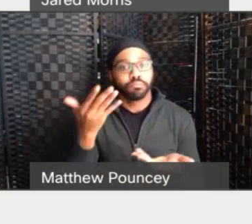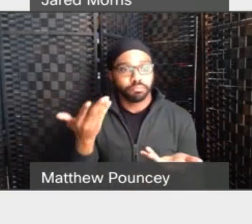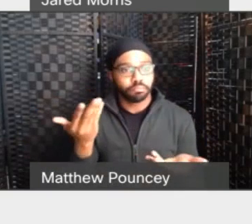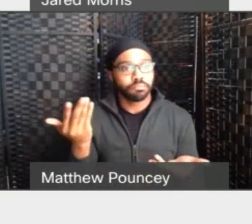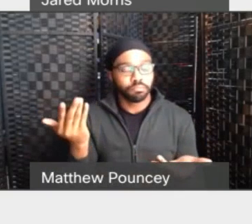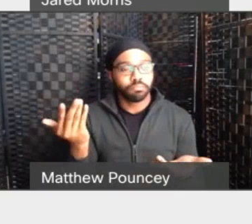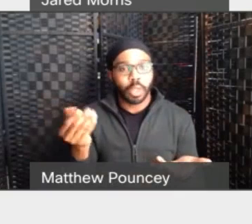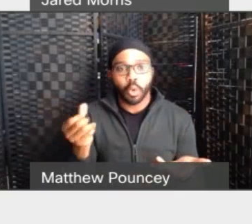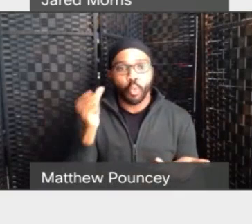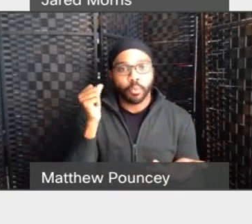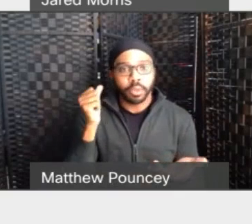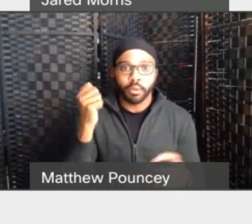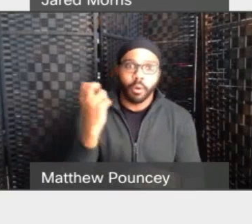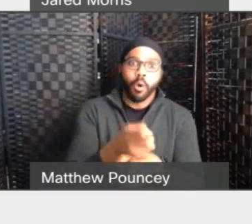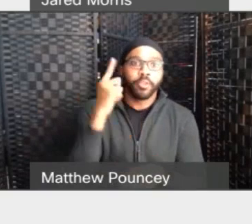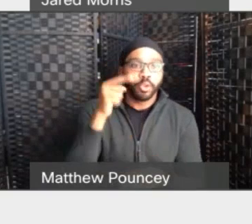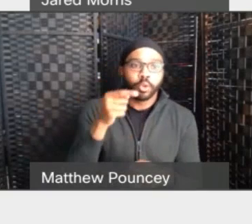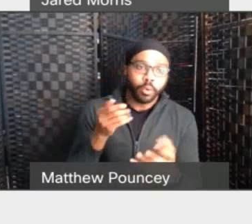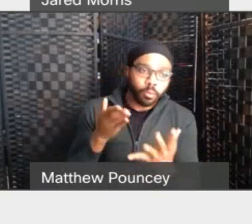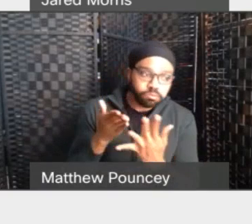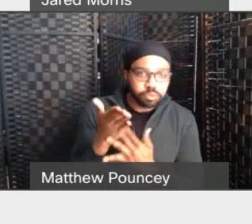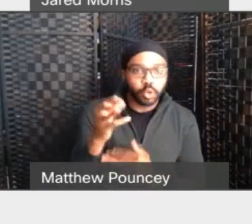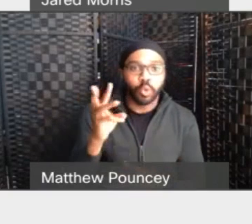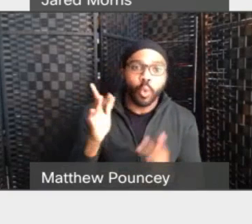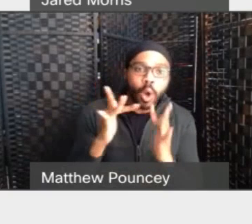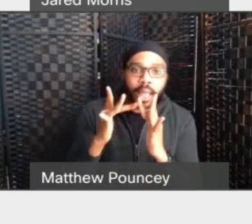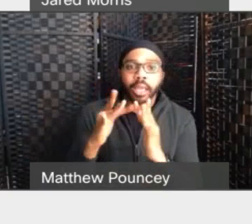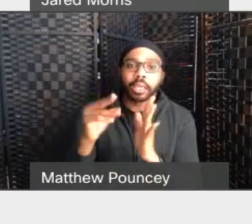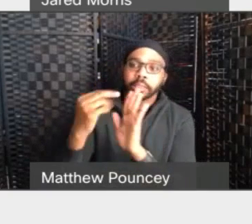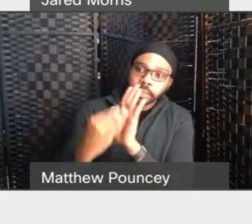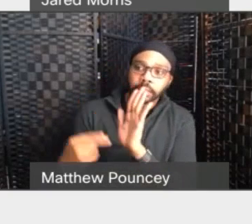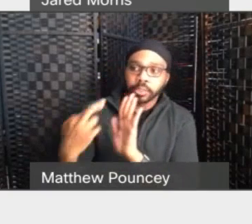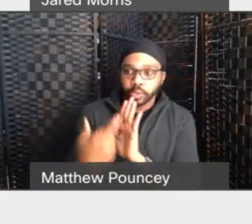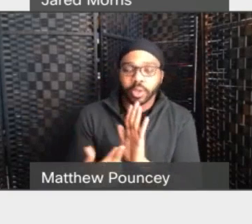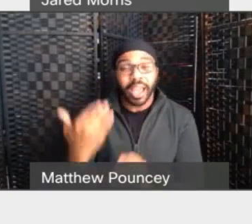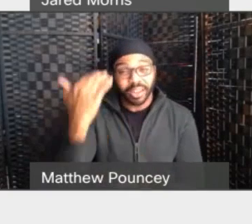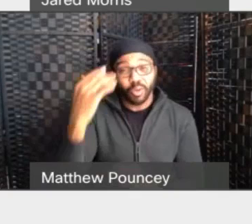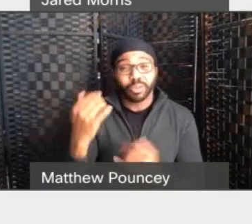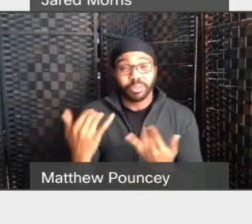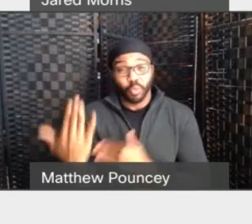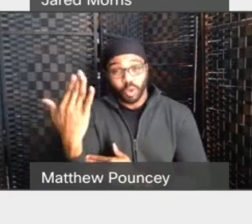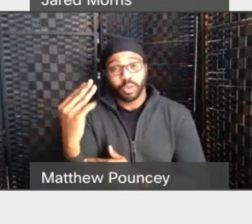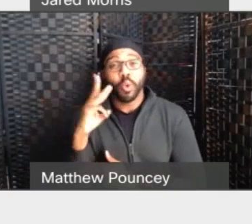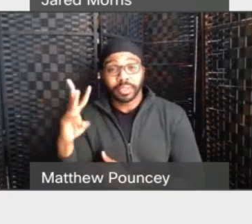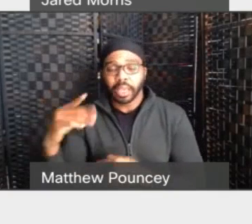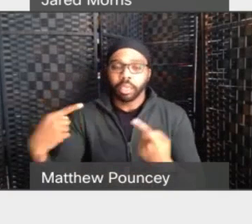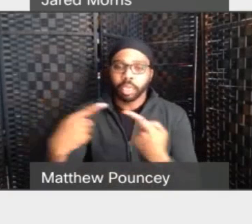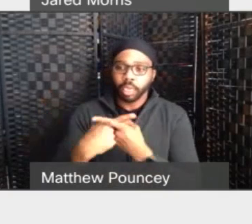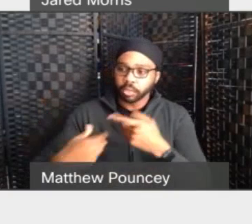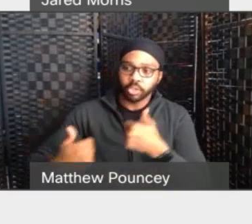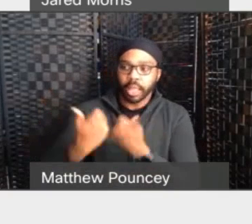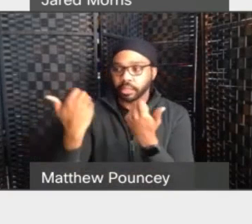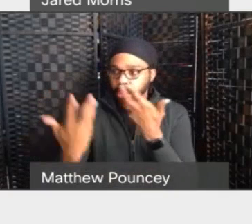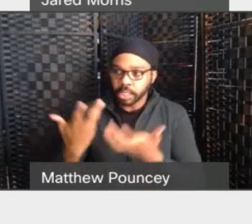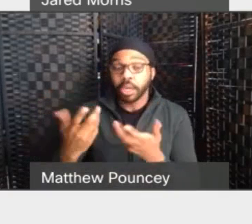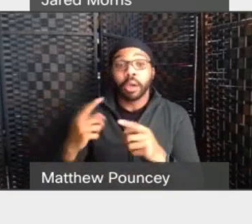it won't be as challenging to get through the website. I know the website had some challenges this morning, but I also know that they ultimately filled up